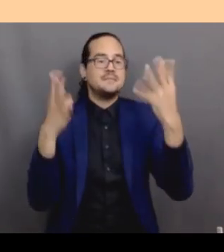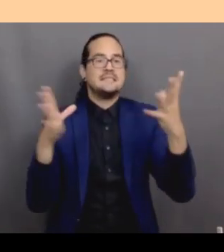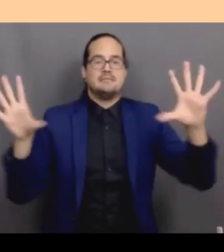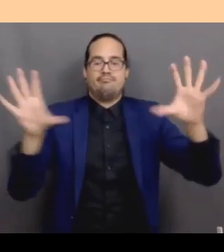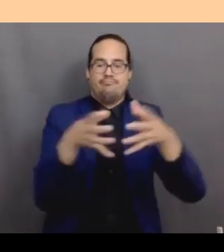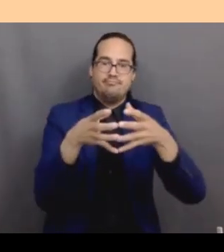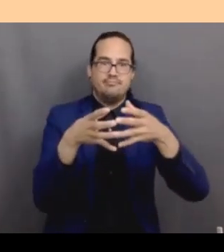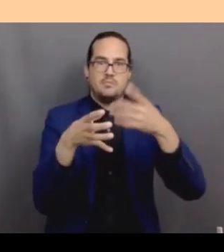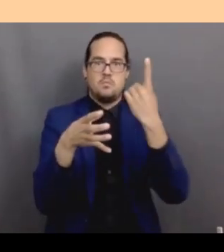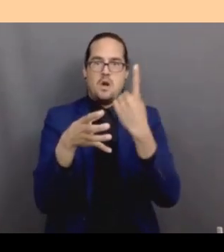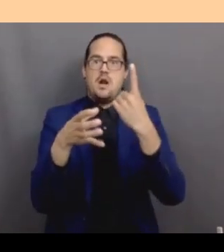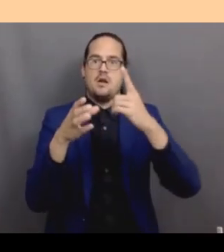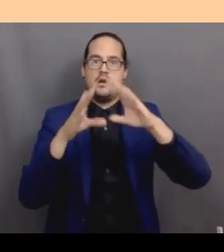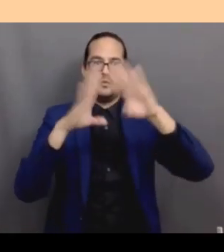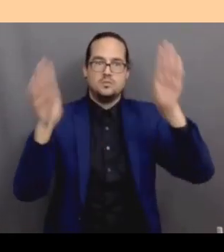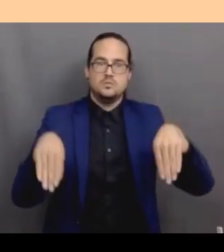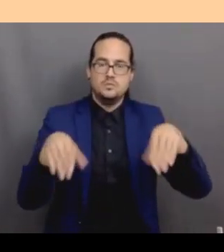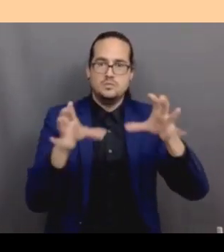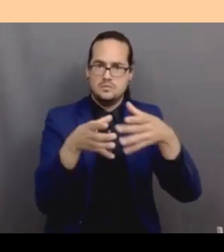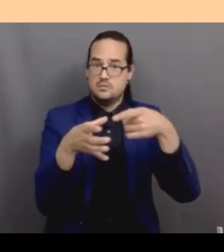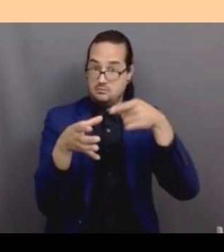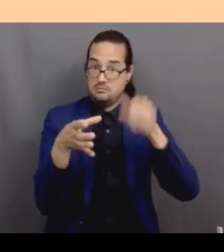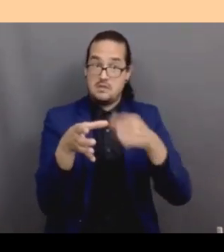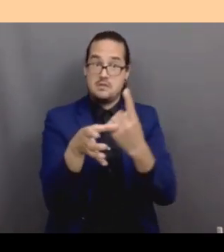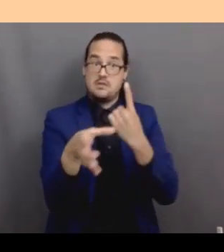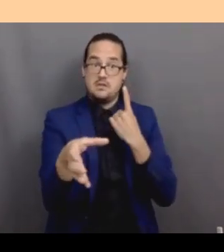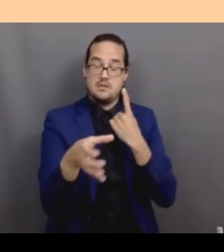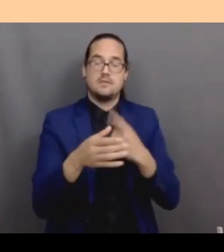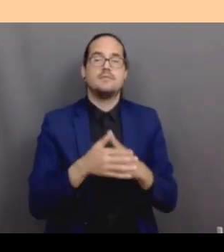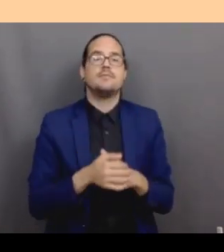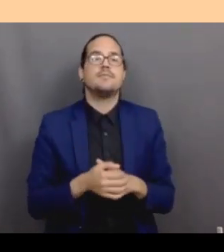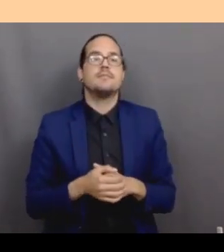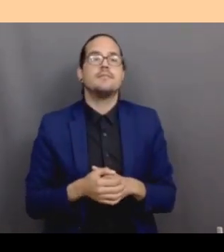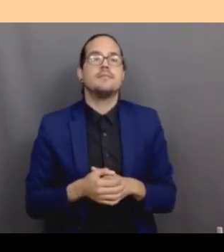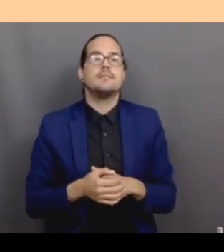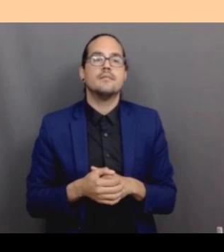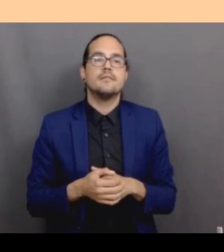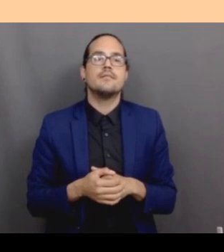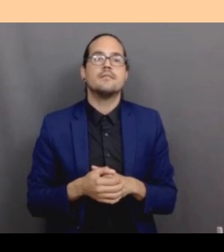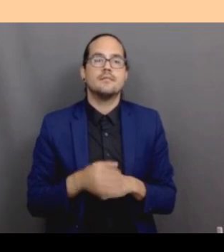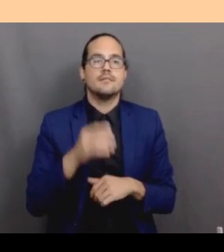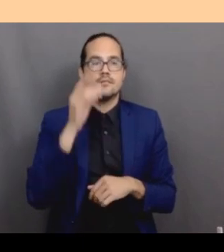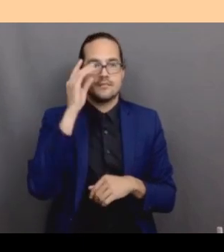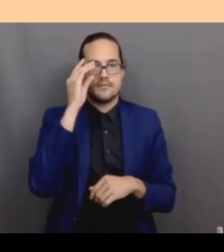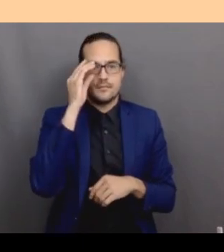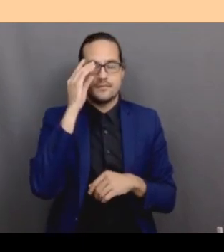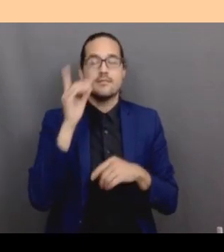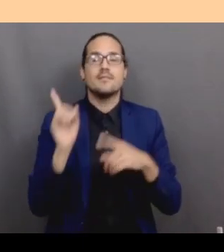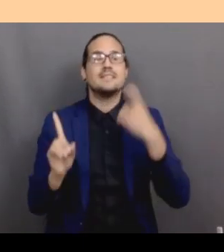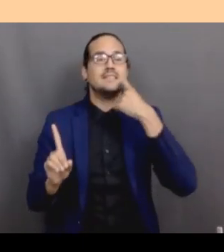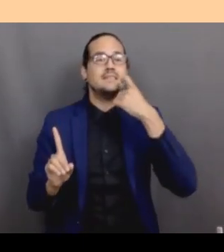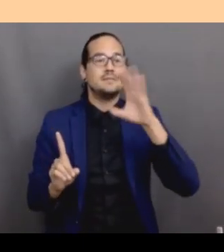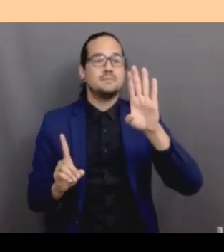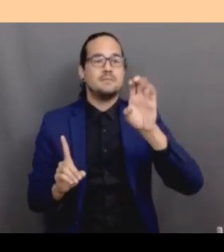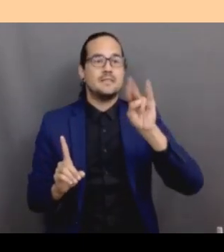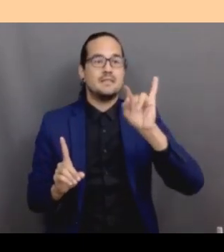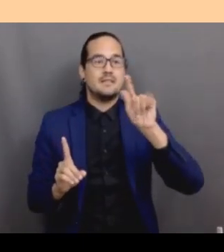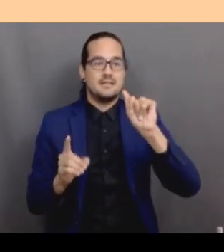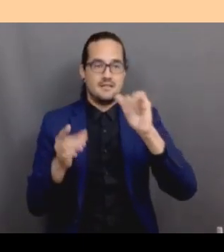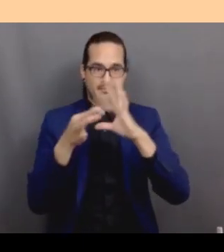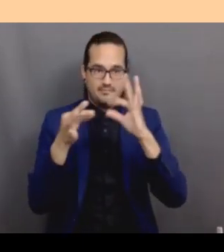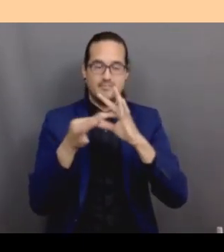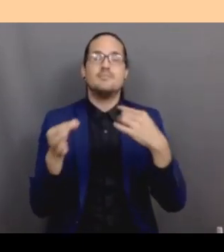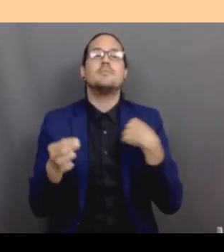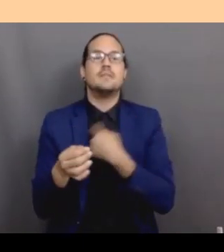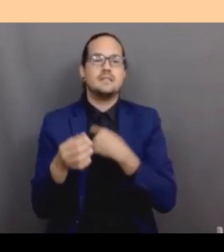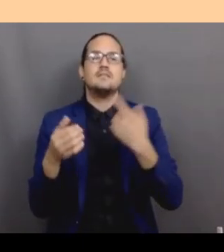sure that the resources that Benita described earlier are available to those families and households that test positive for COVID-19